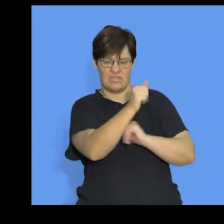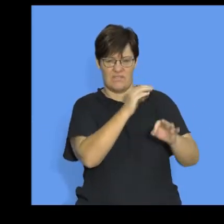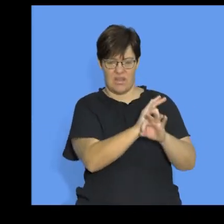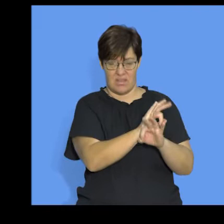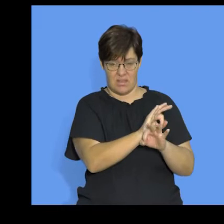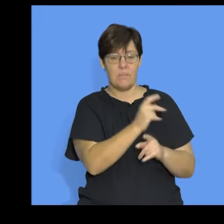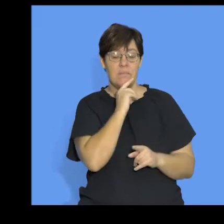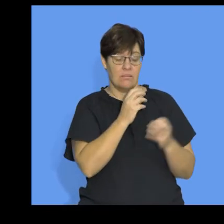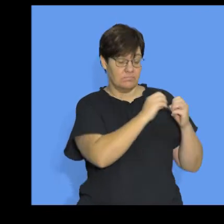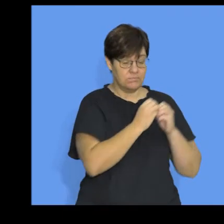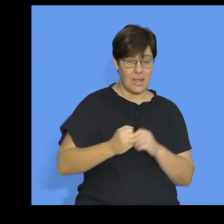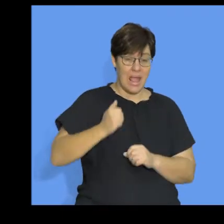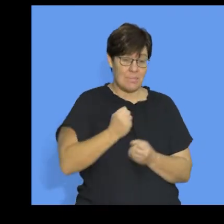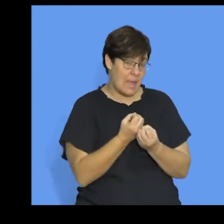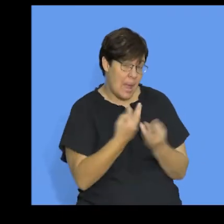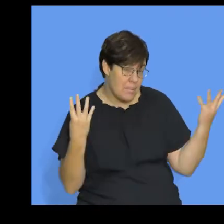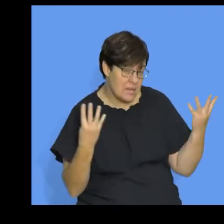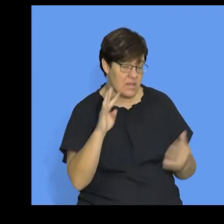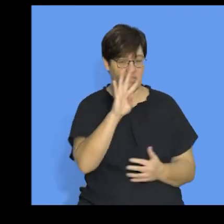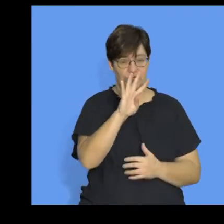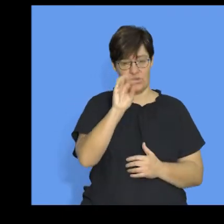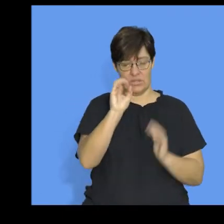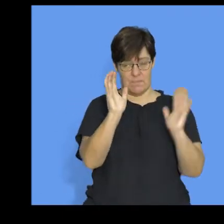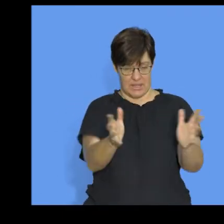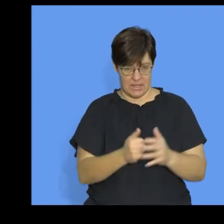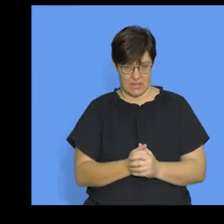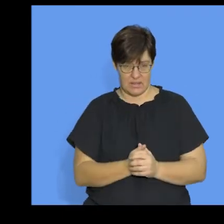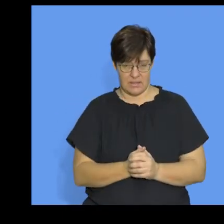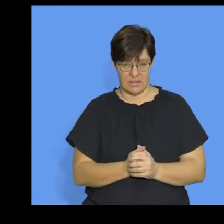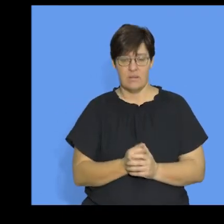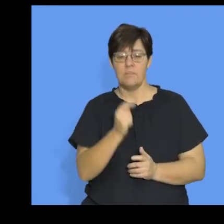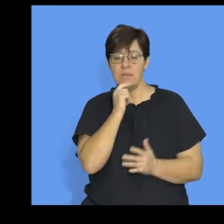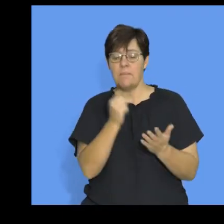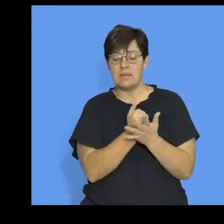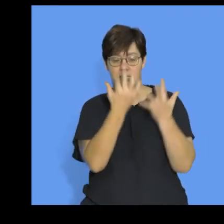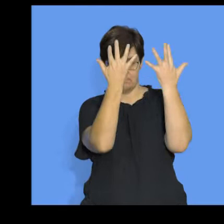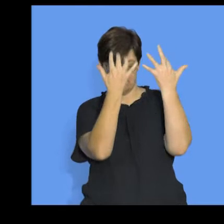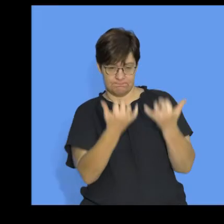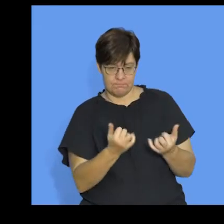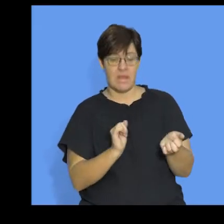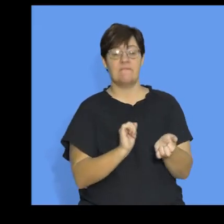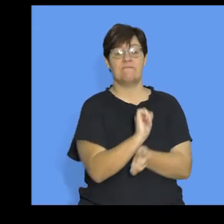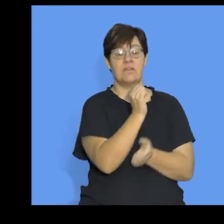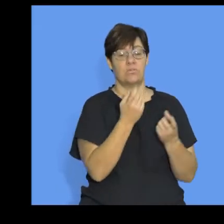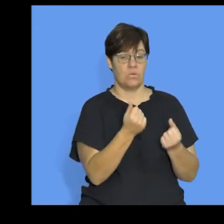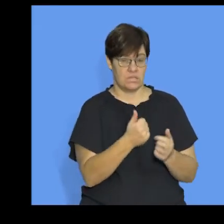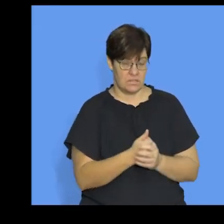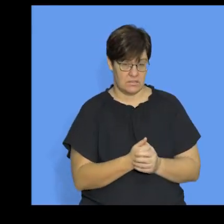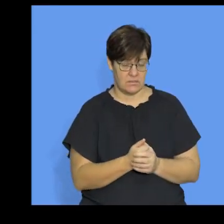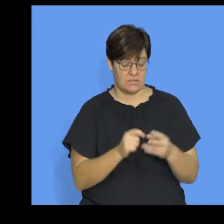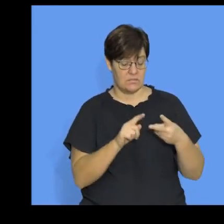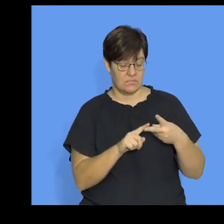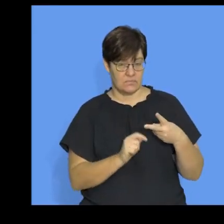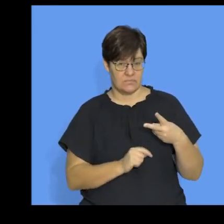month. Okay, that's our information. We are expected to calculate the total fixed cost, the